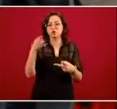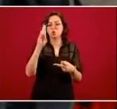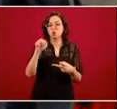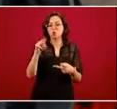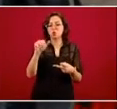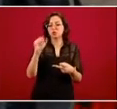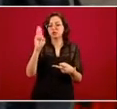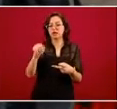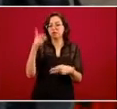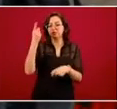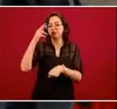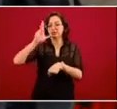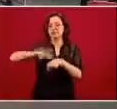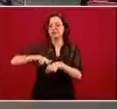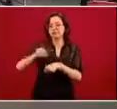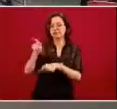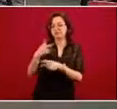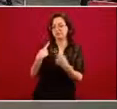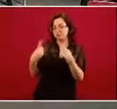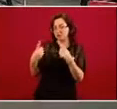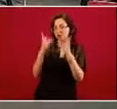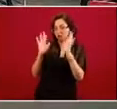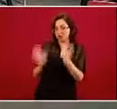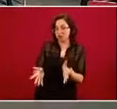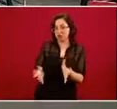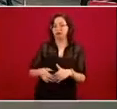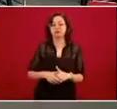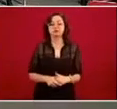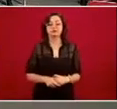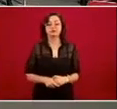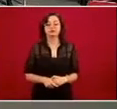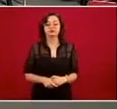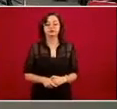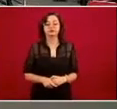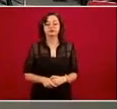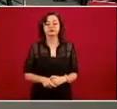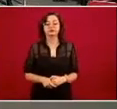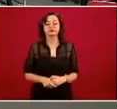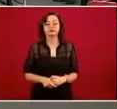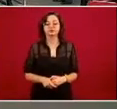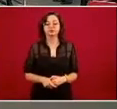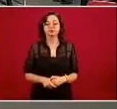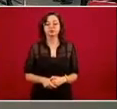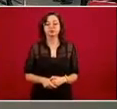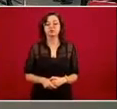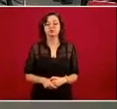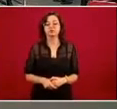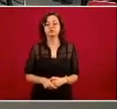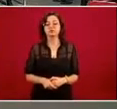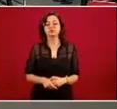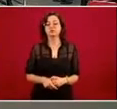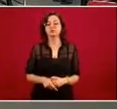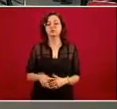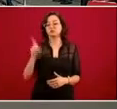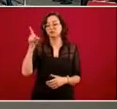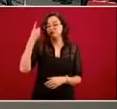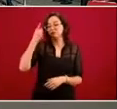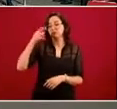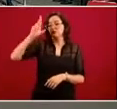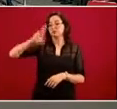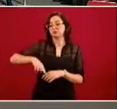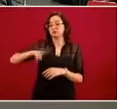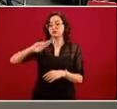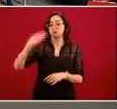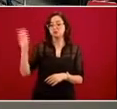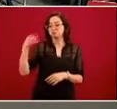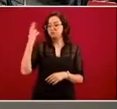Also, second question, are you in conversation with the provost of the National Autonomous University, because